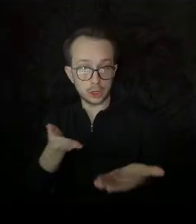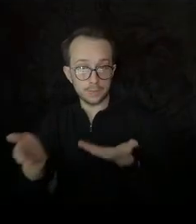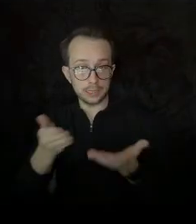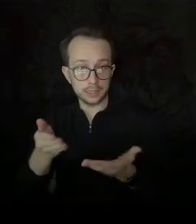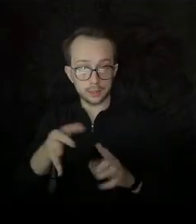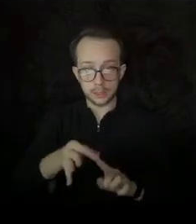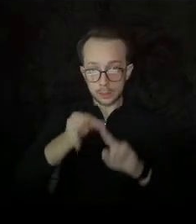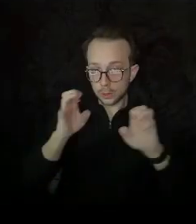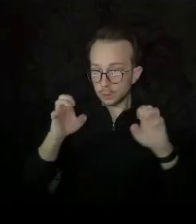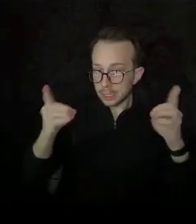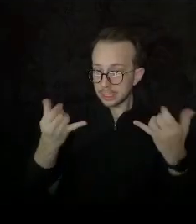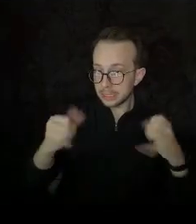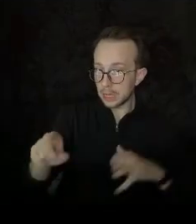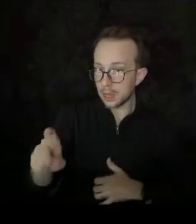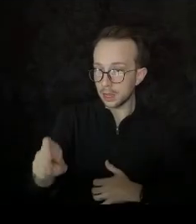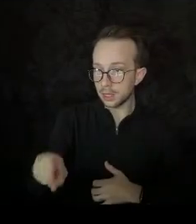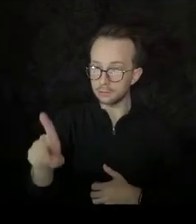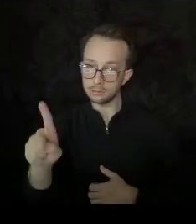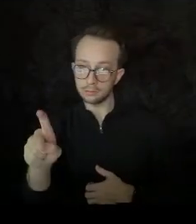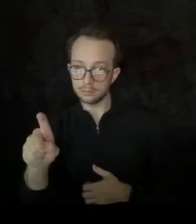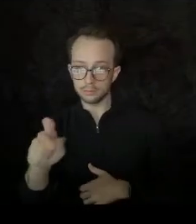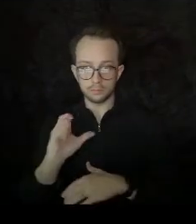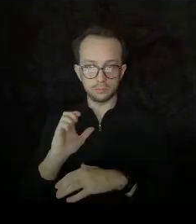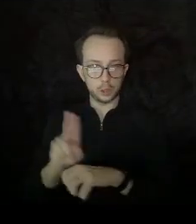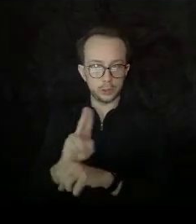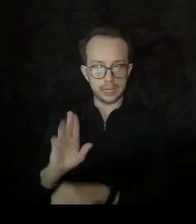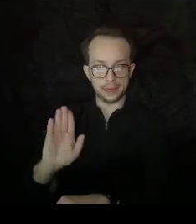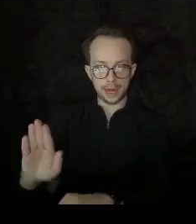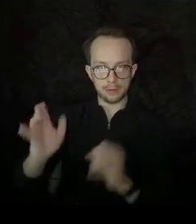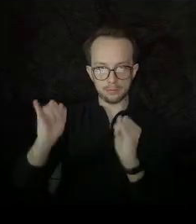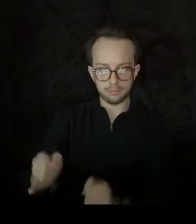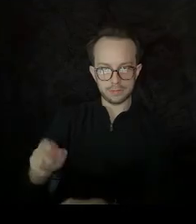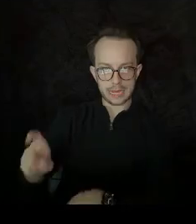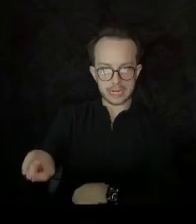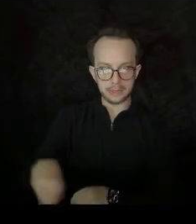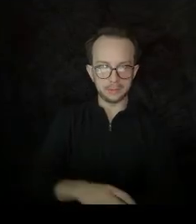services based on their individual needs.